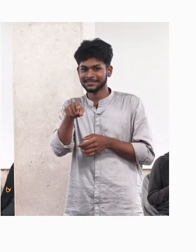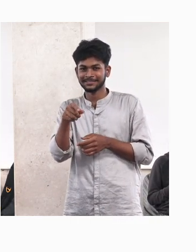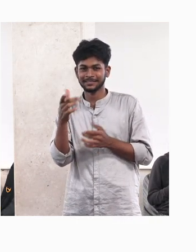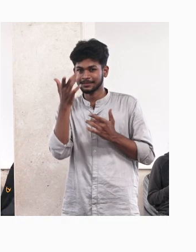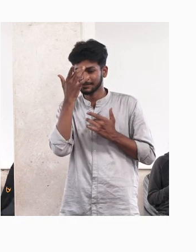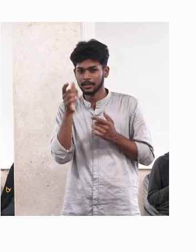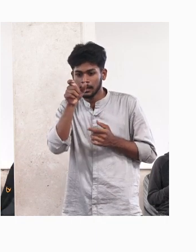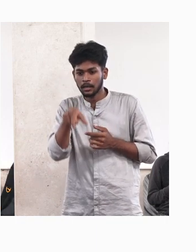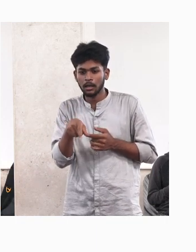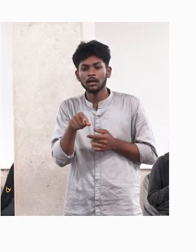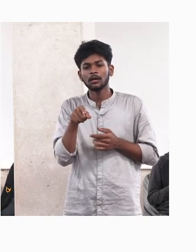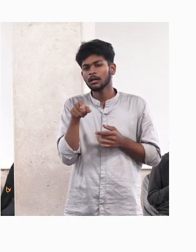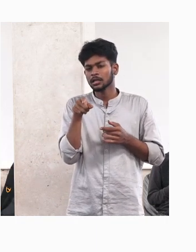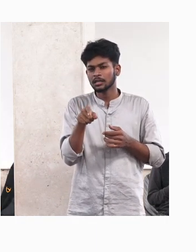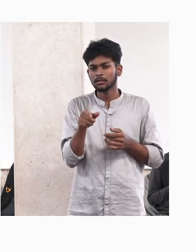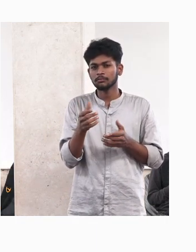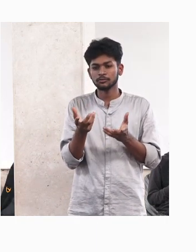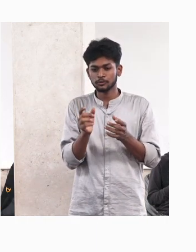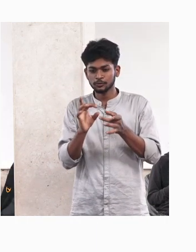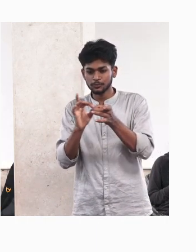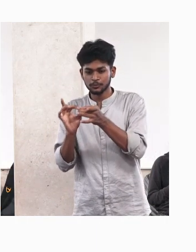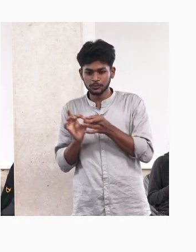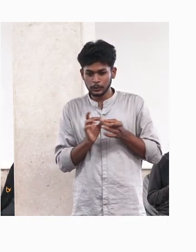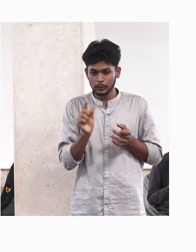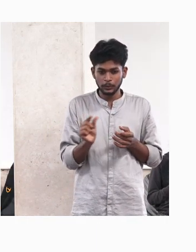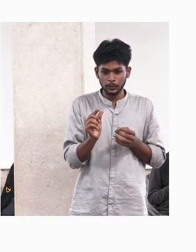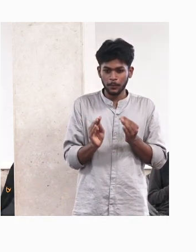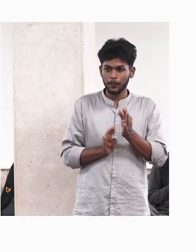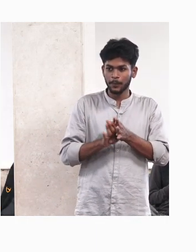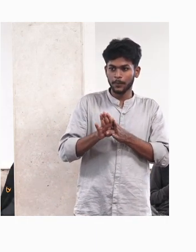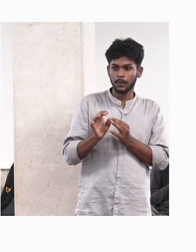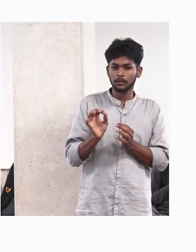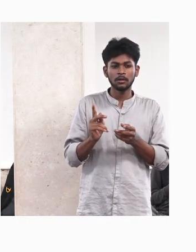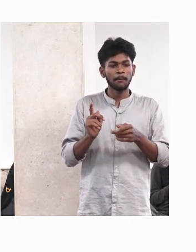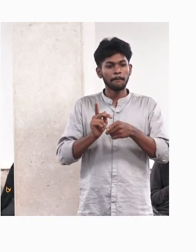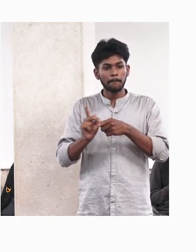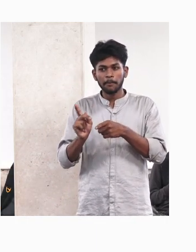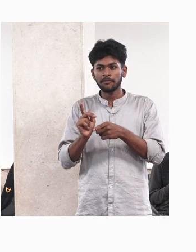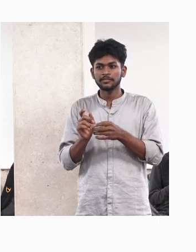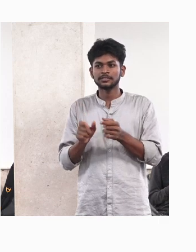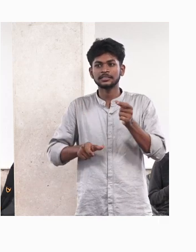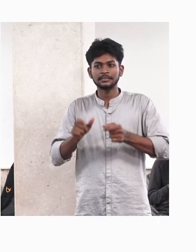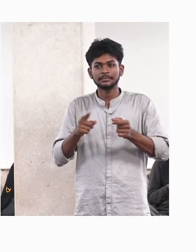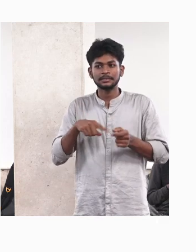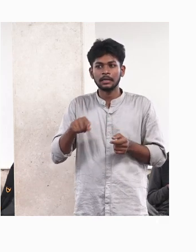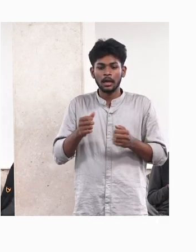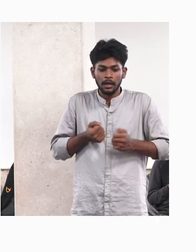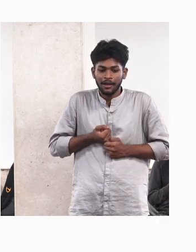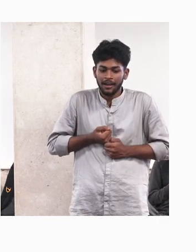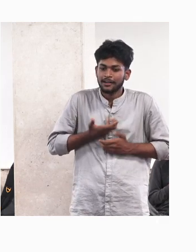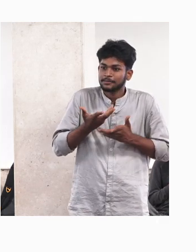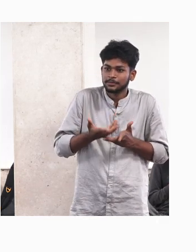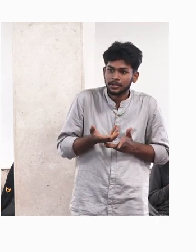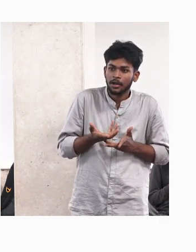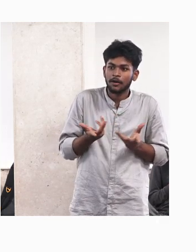that the support of the network. Then for professionals that they feel that can express